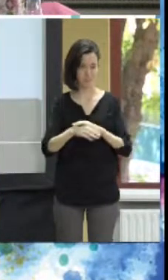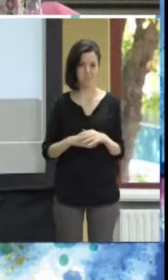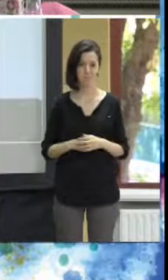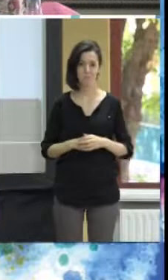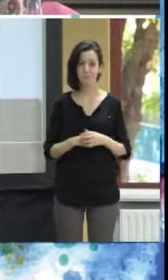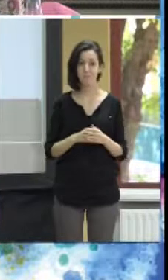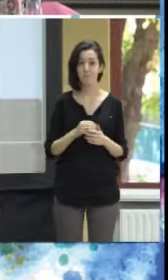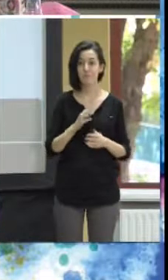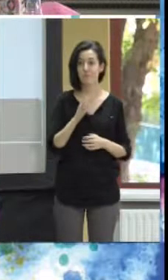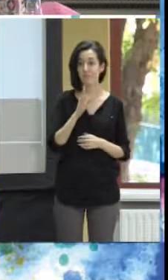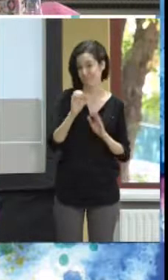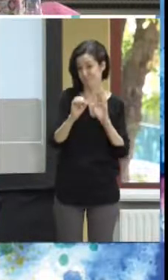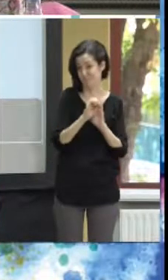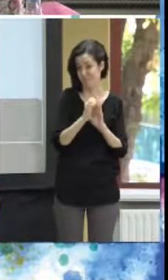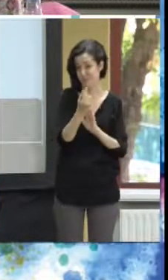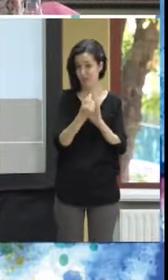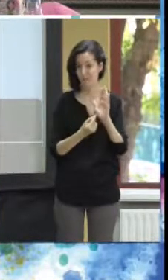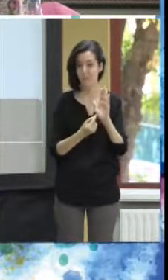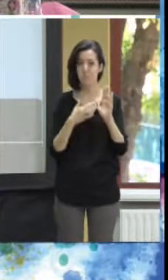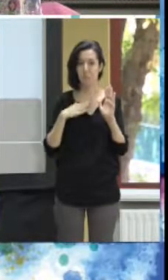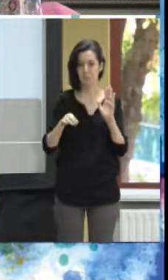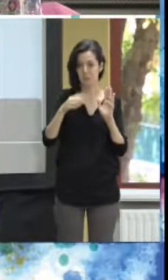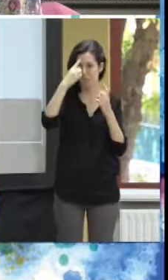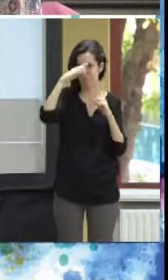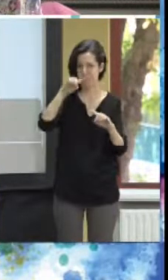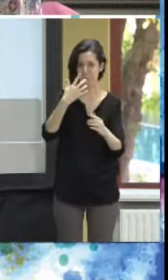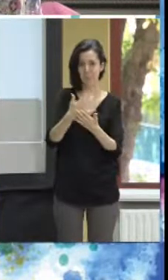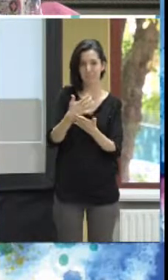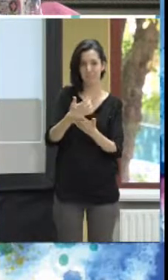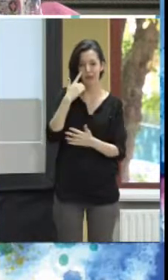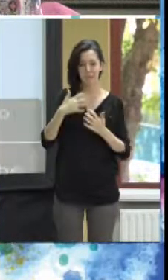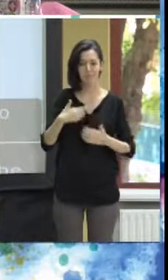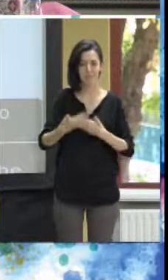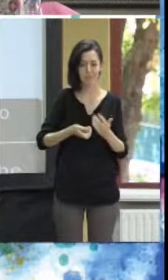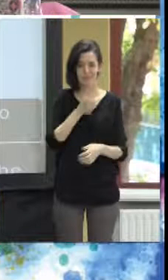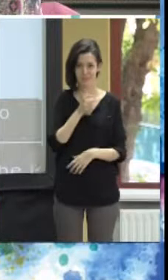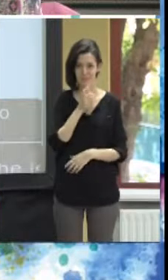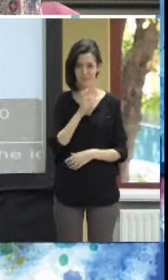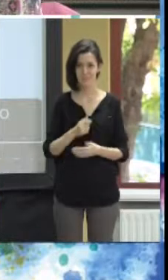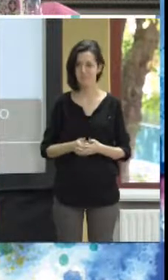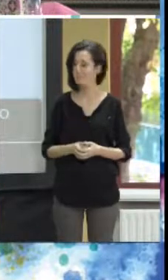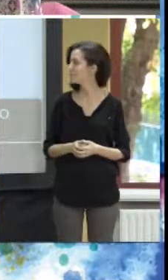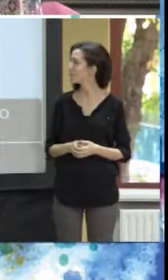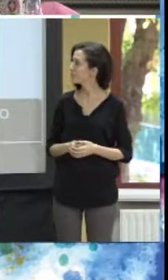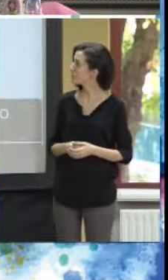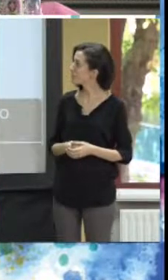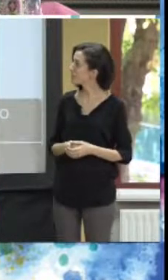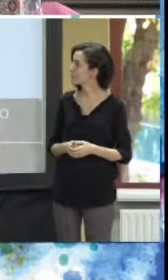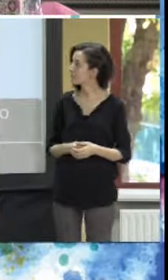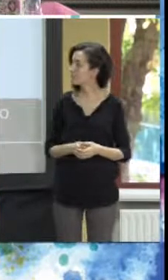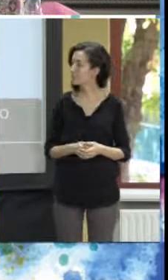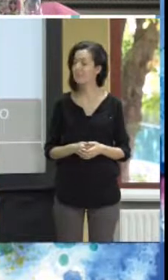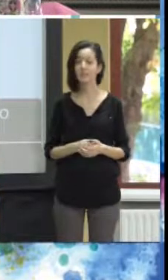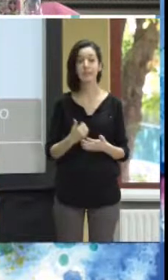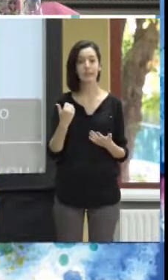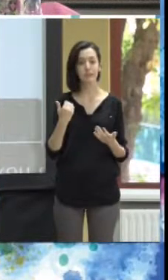app. You've got the icon and you can download it. It's for free so that you can see how the app works. You can